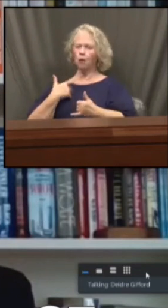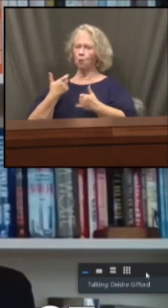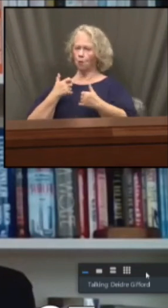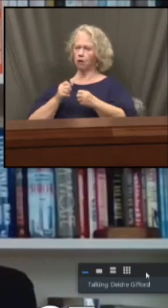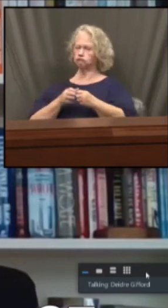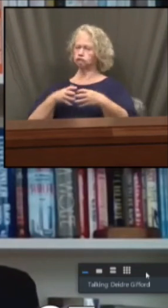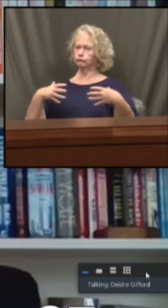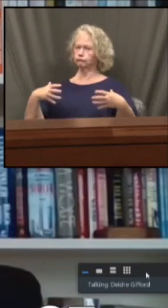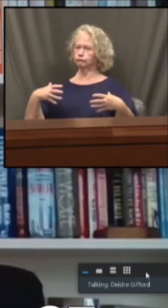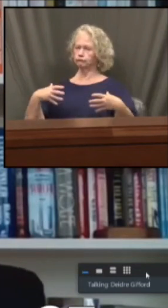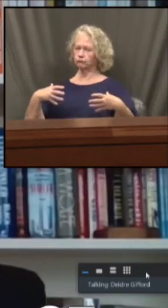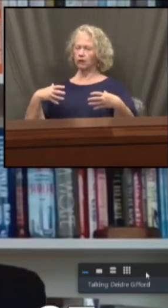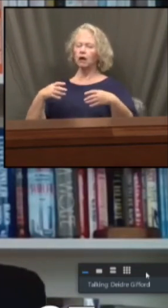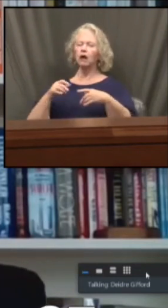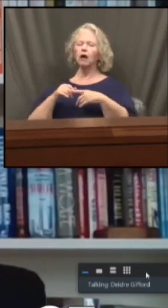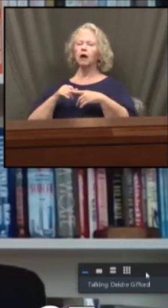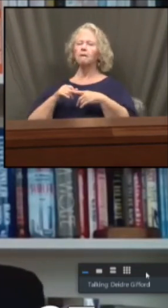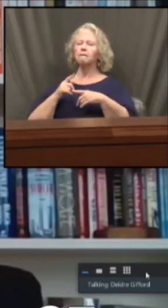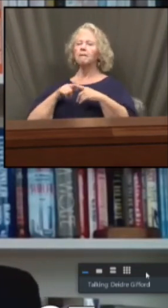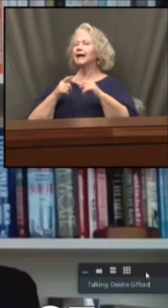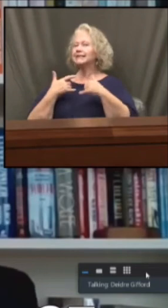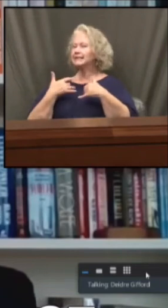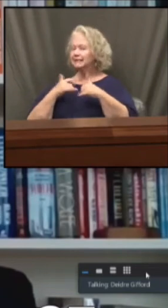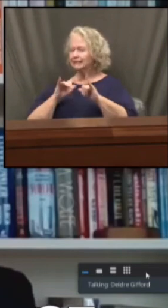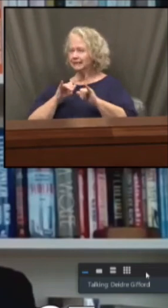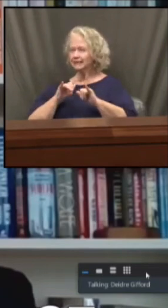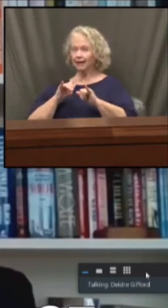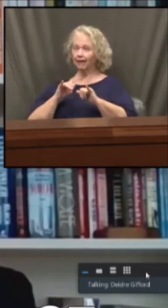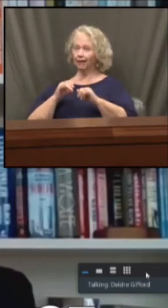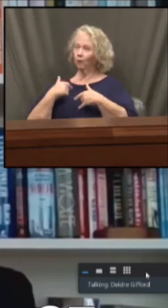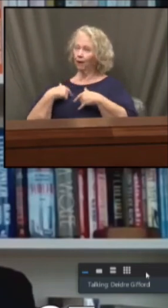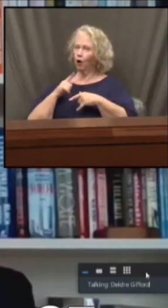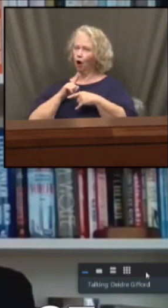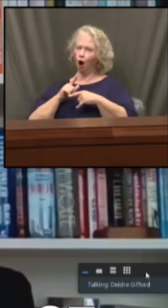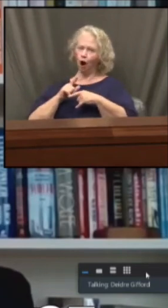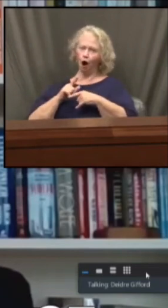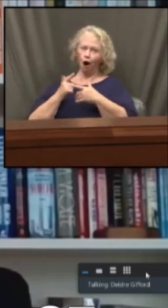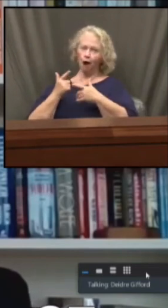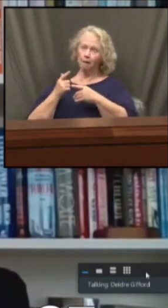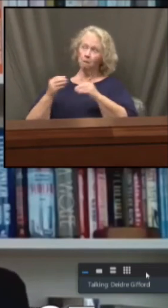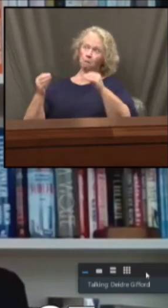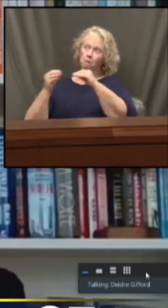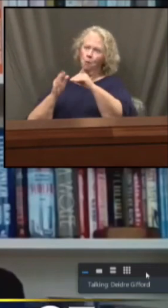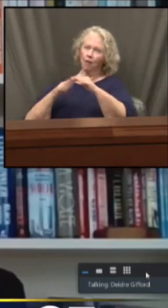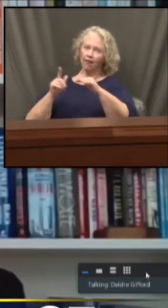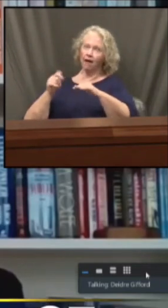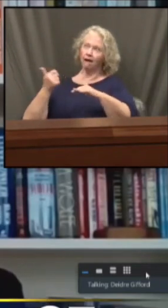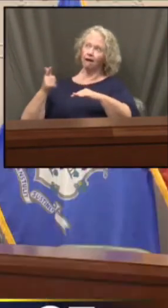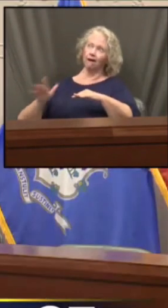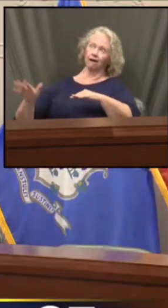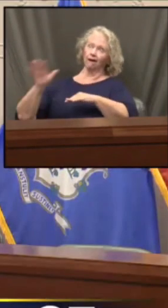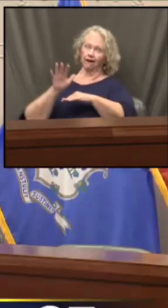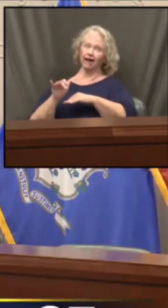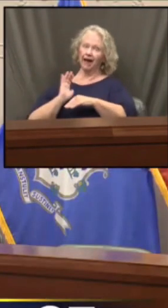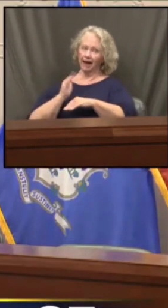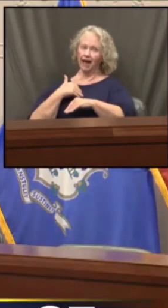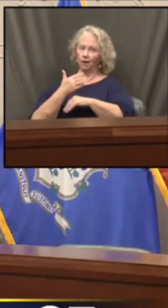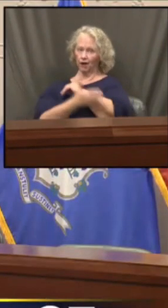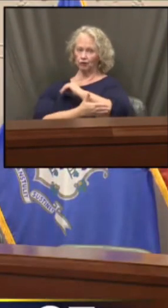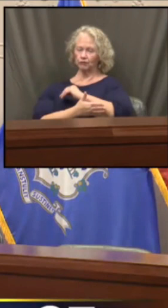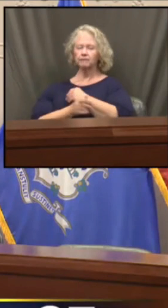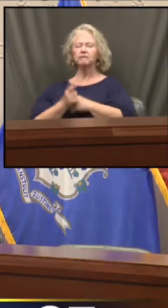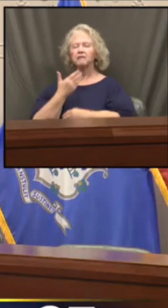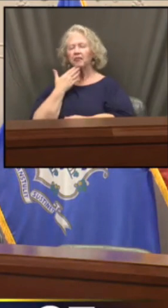that, but we continue to outpace most of the country in our per capita testing. Thank you, I appreciate